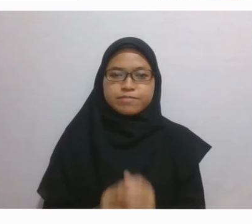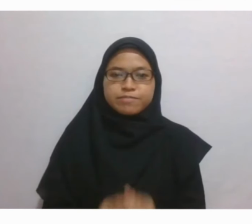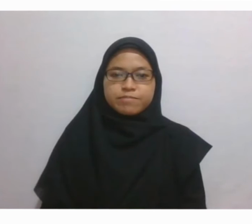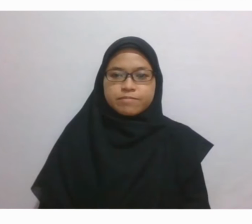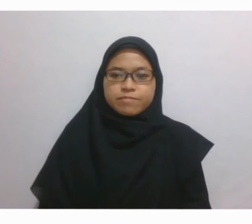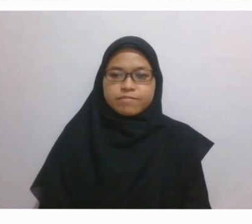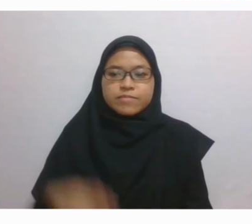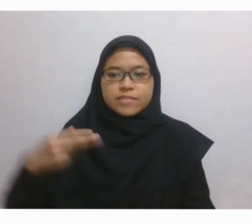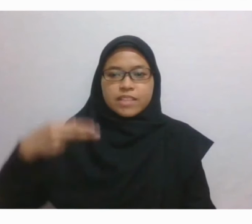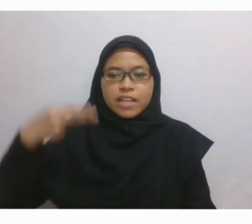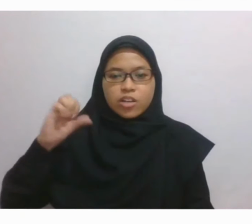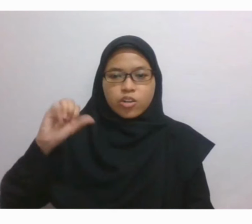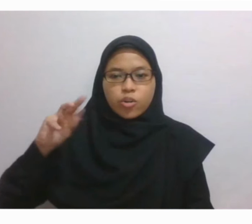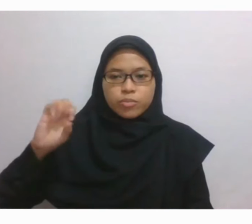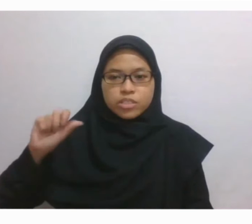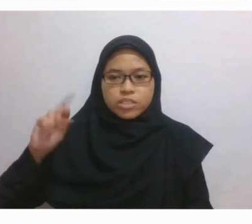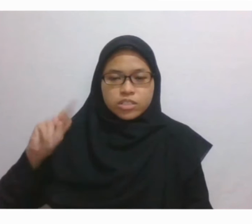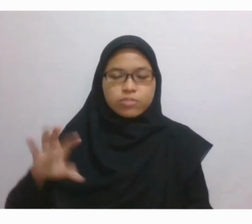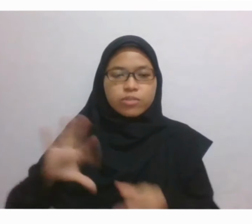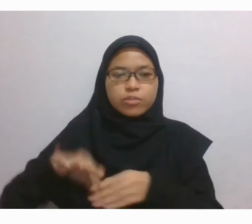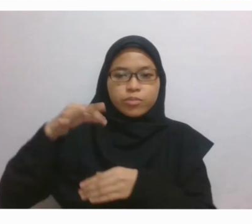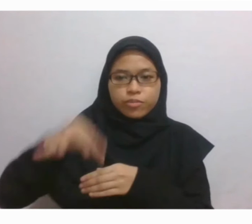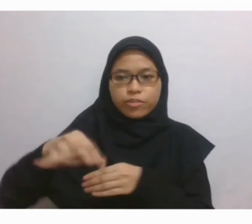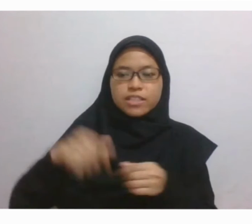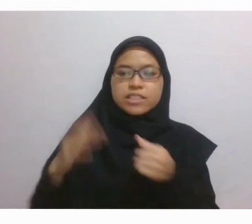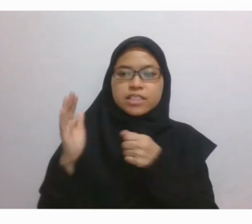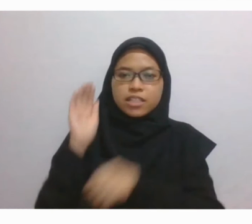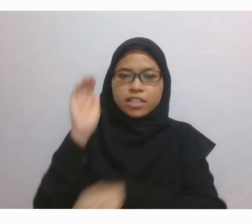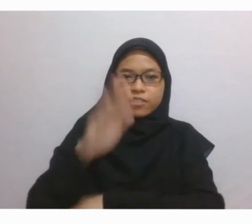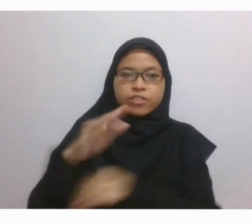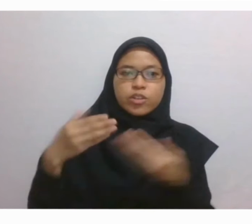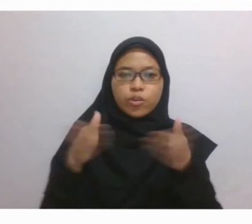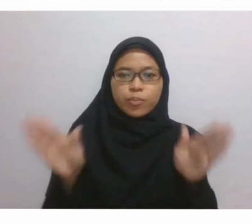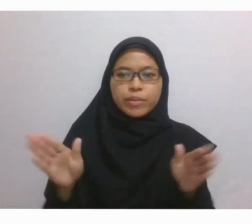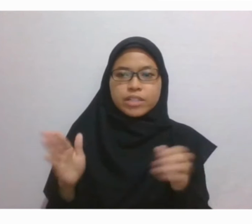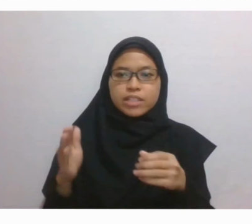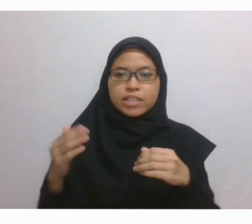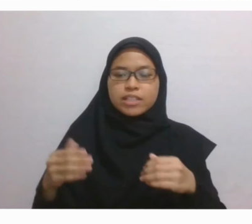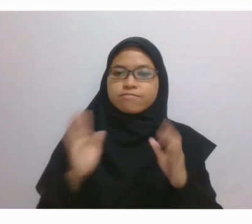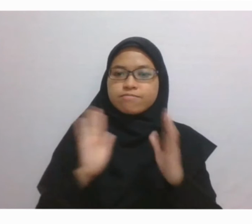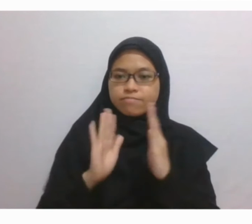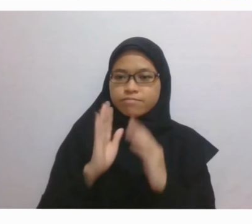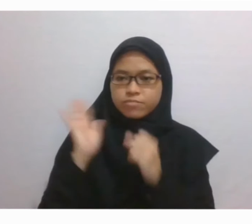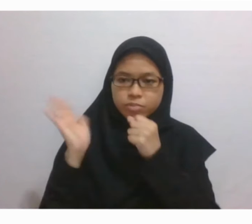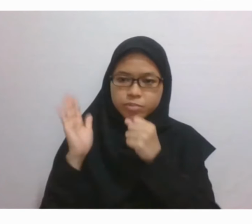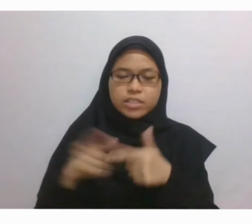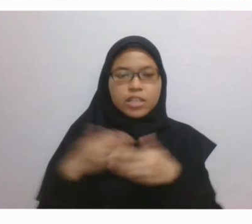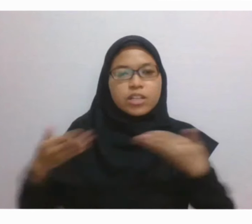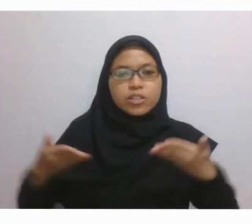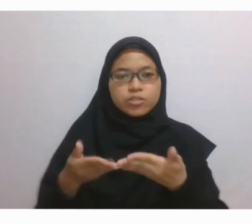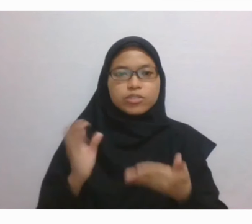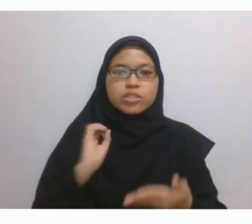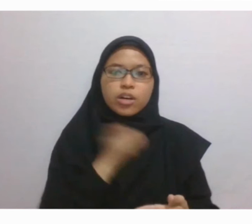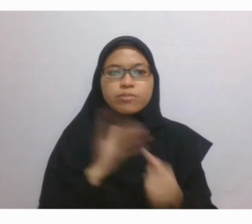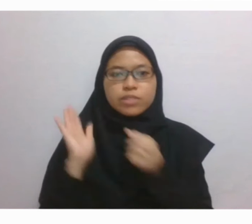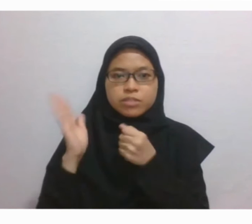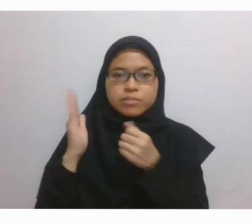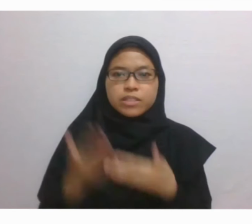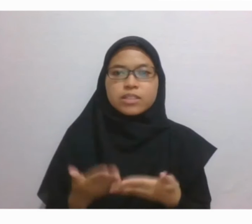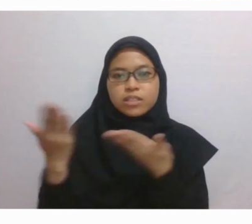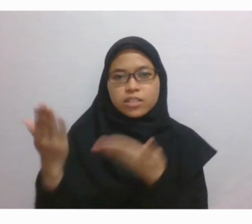Her High Commissioner will provide this evening's opening address and will then introduce our speaker. Over to you, High Commissioner.